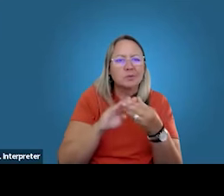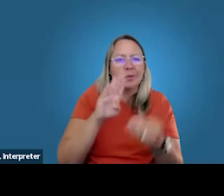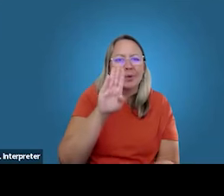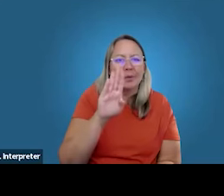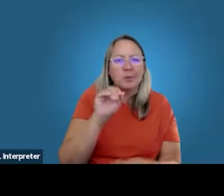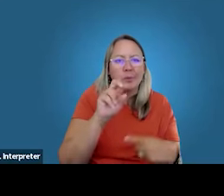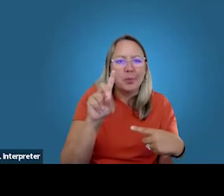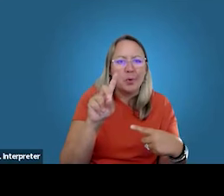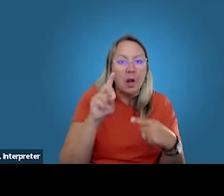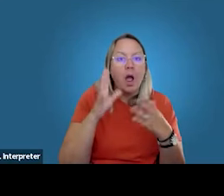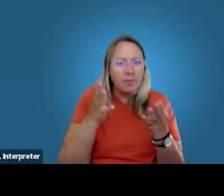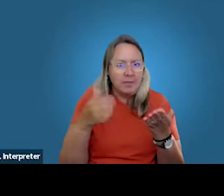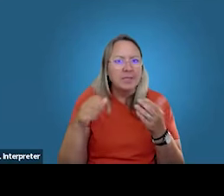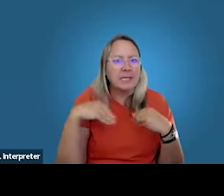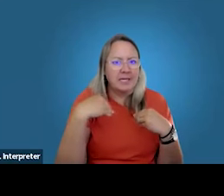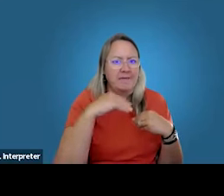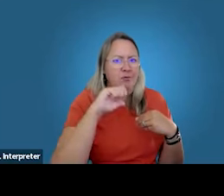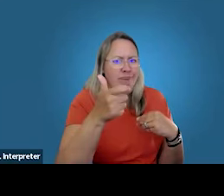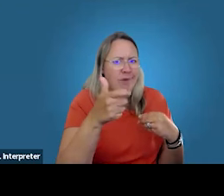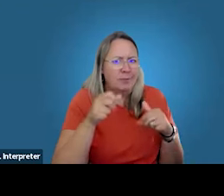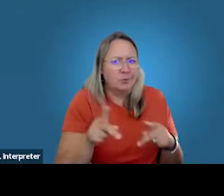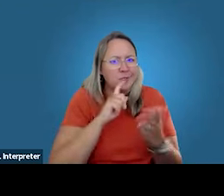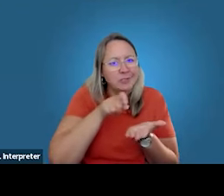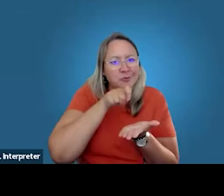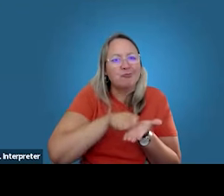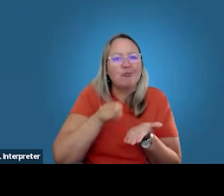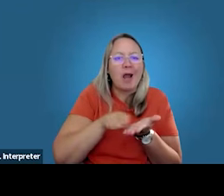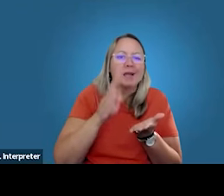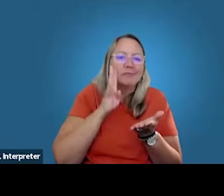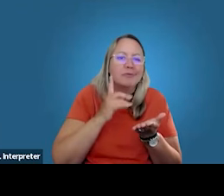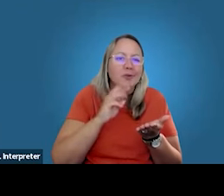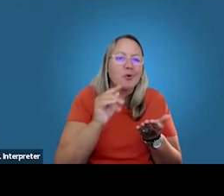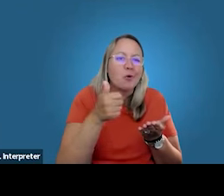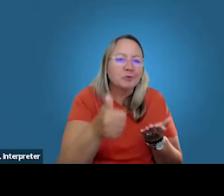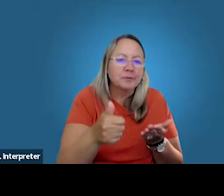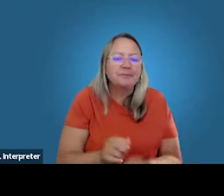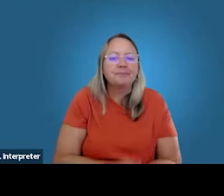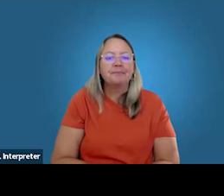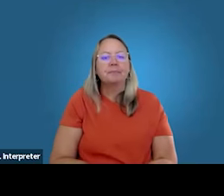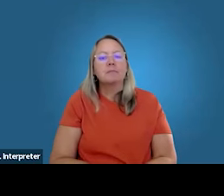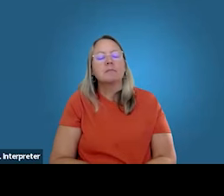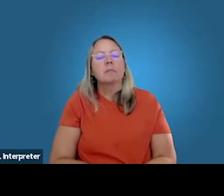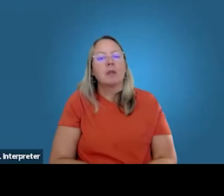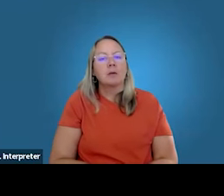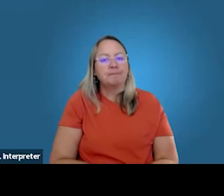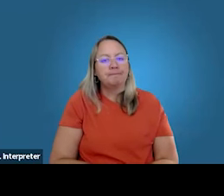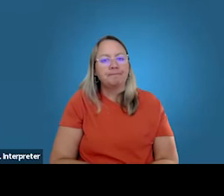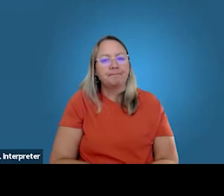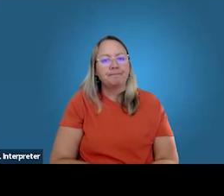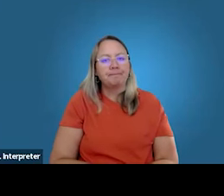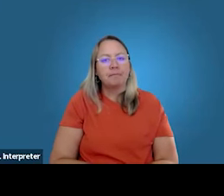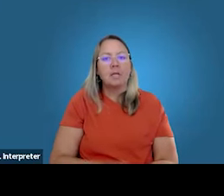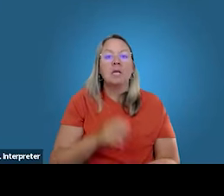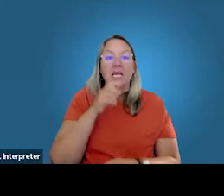guys have a go at writing one of these at quick speed today for your challenge. So as we go through, we sent it in the pre-task, but if you didn't get